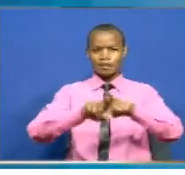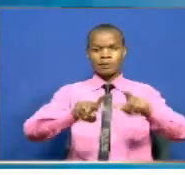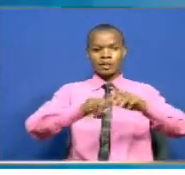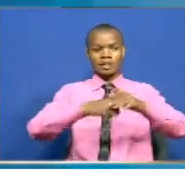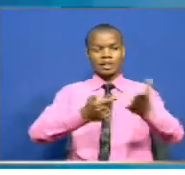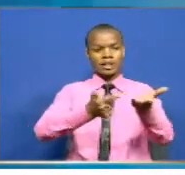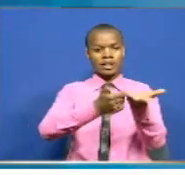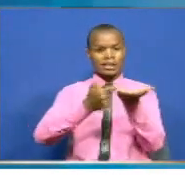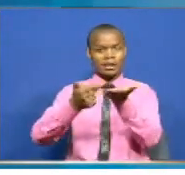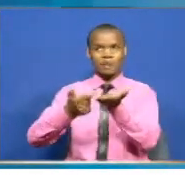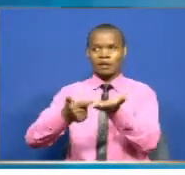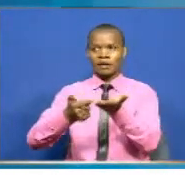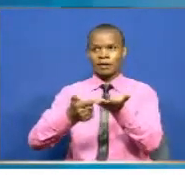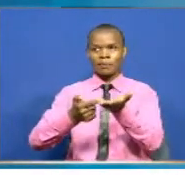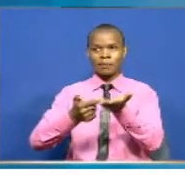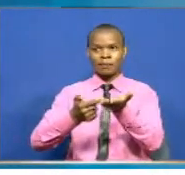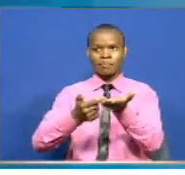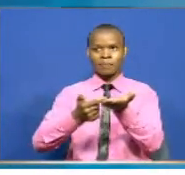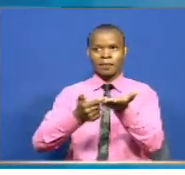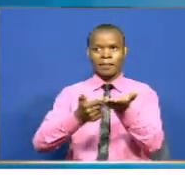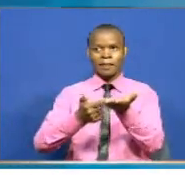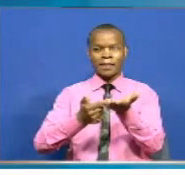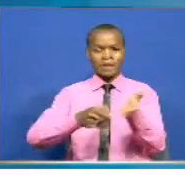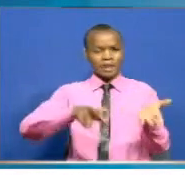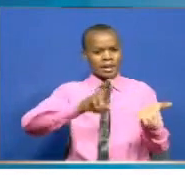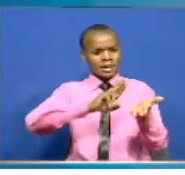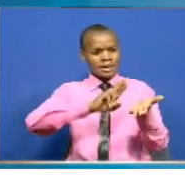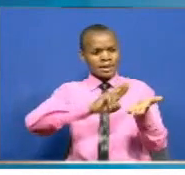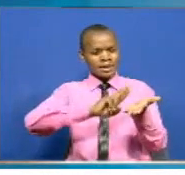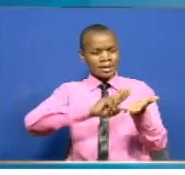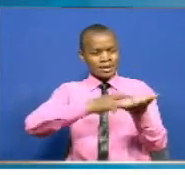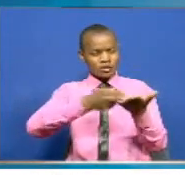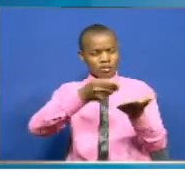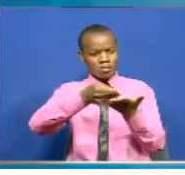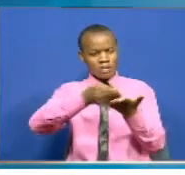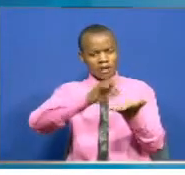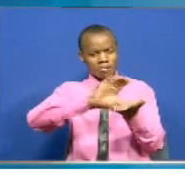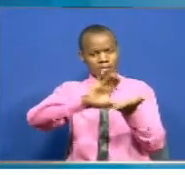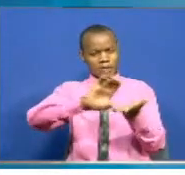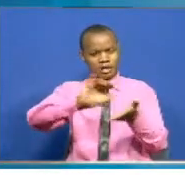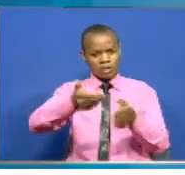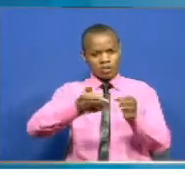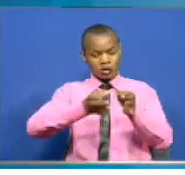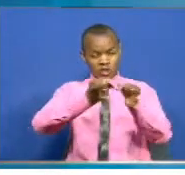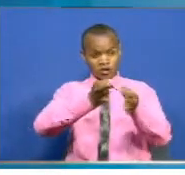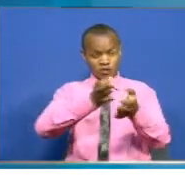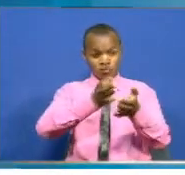exploring sort of the issue of resource allocation. This is a hot button, if you may ask me.